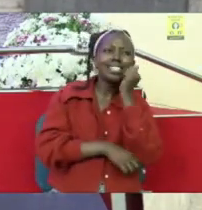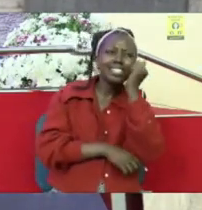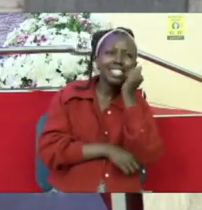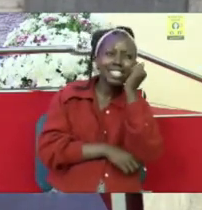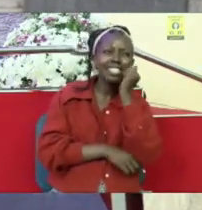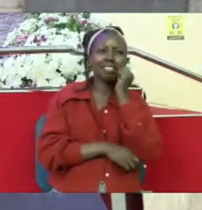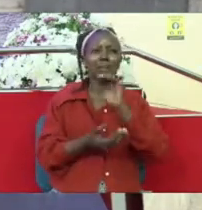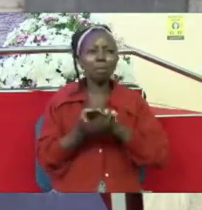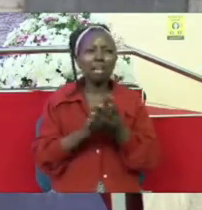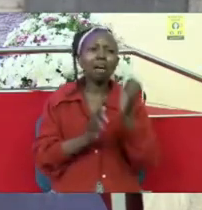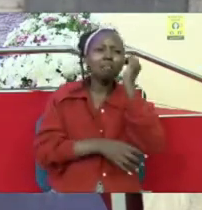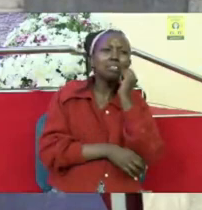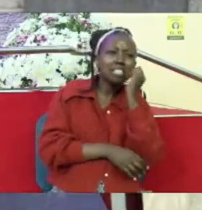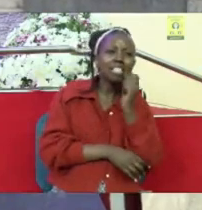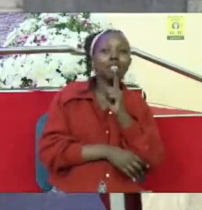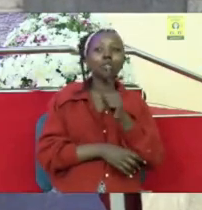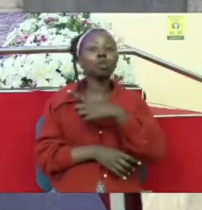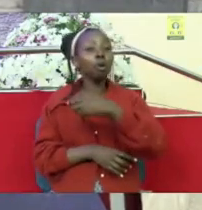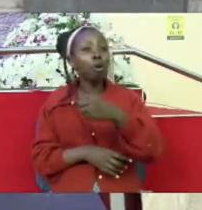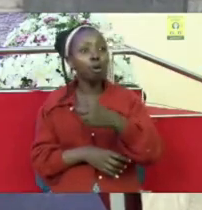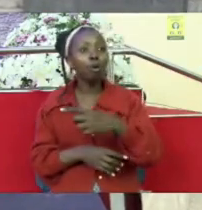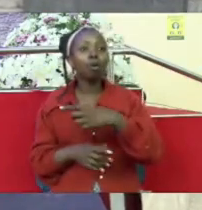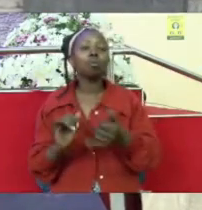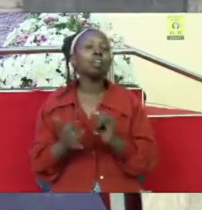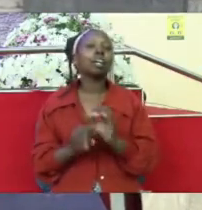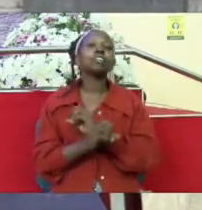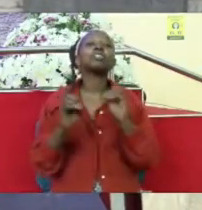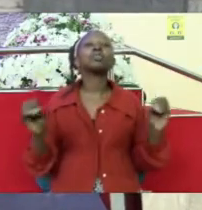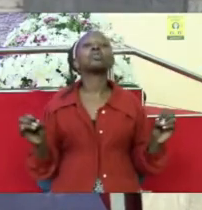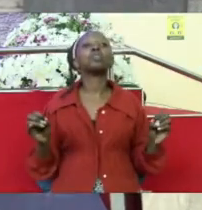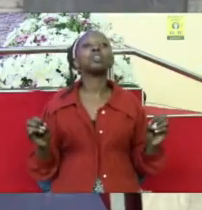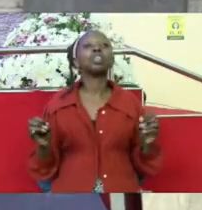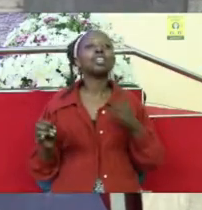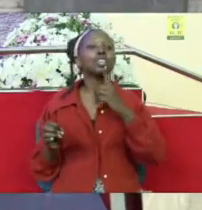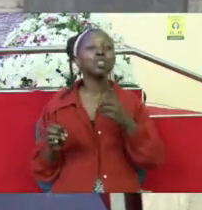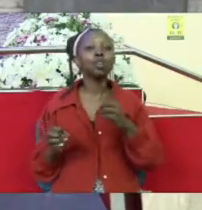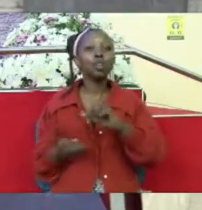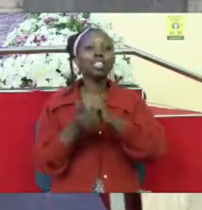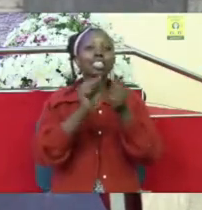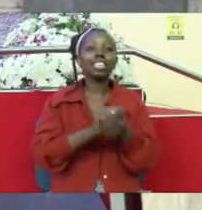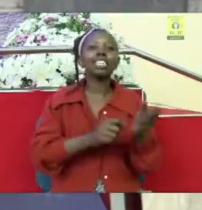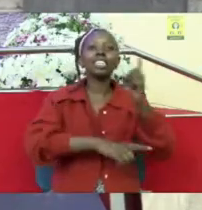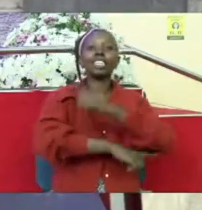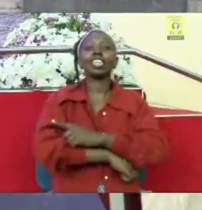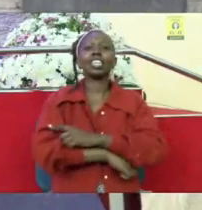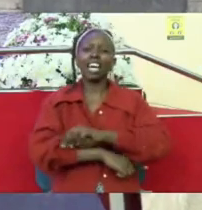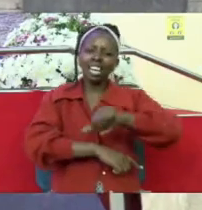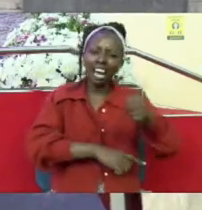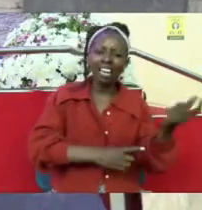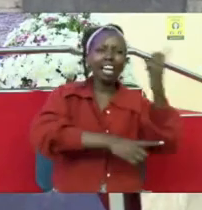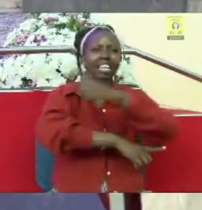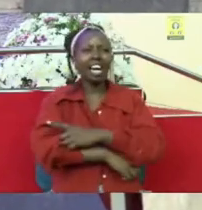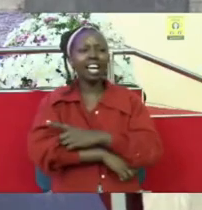zaidi. So he did not show up. Hakuonekana. So it was postponed. Sasa ikasongeshwa mbele. On that other day he got